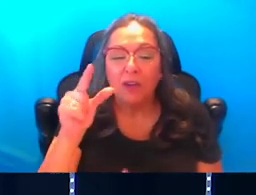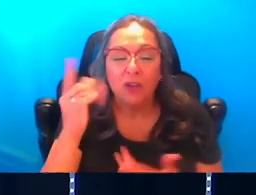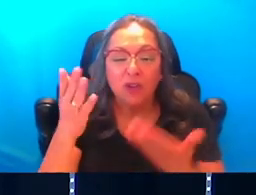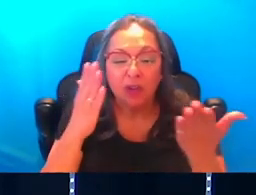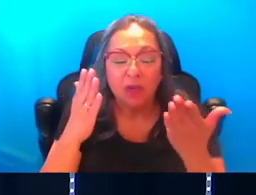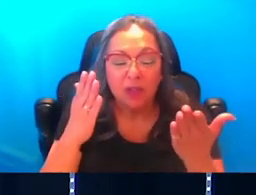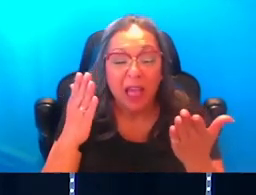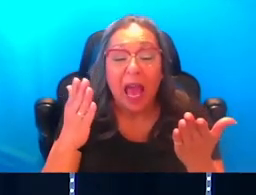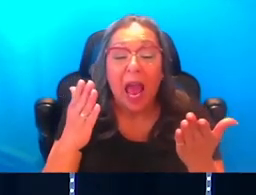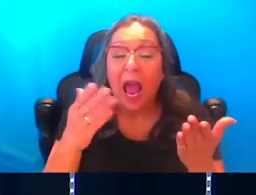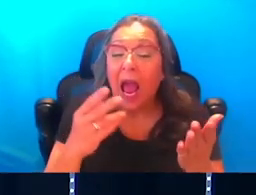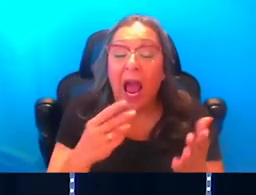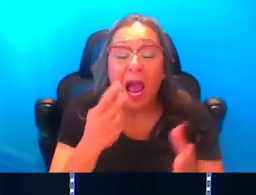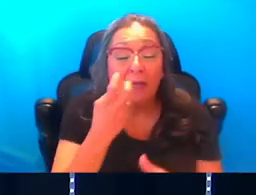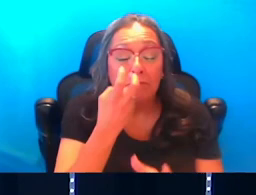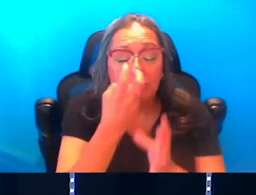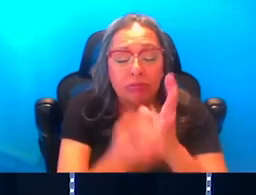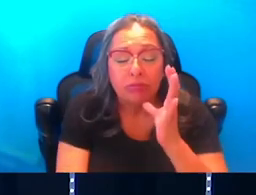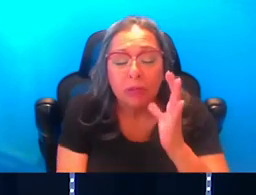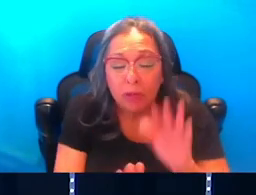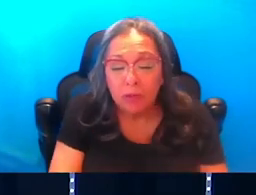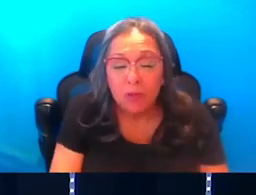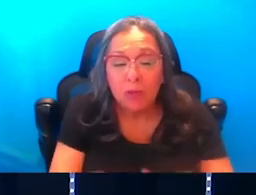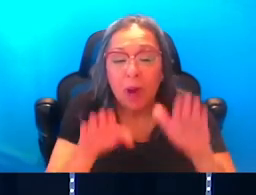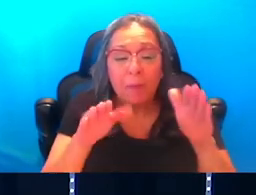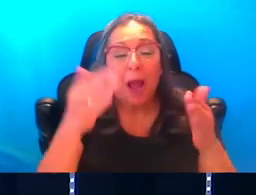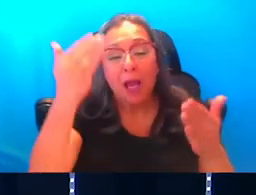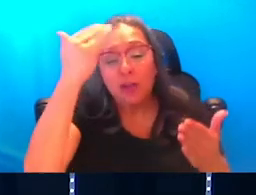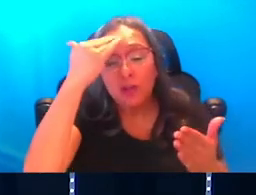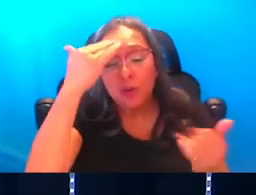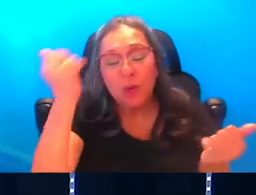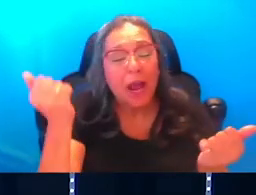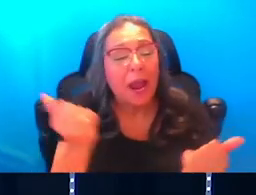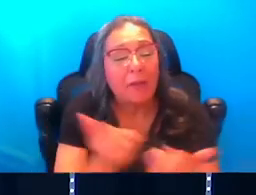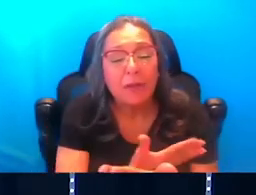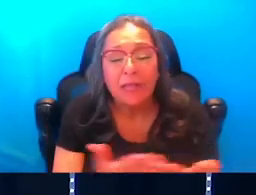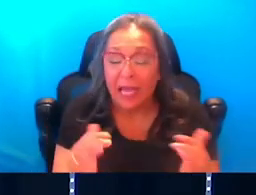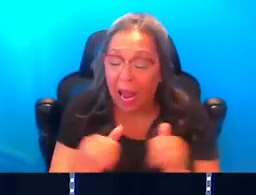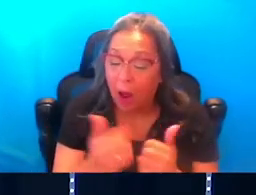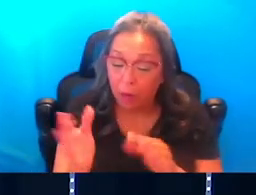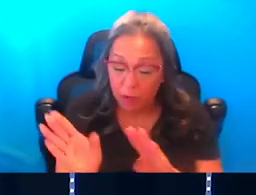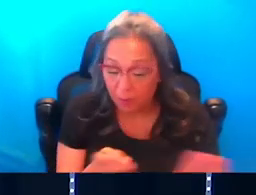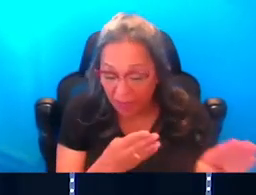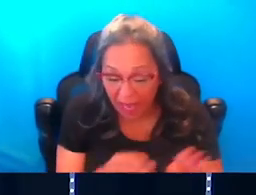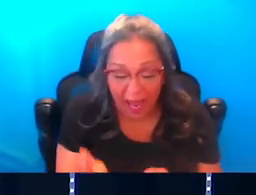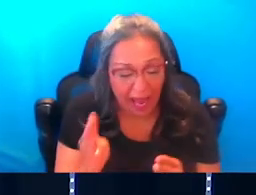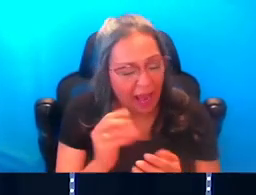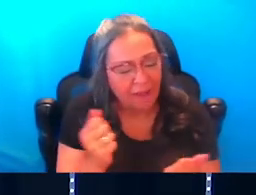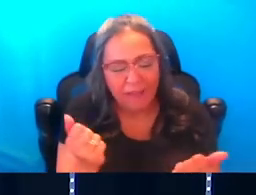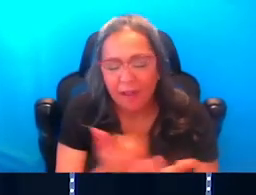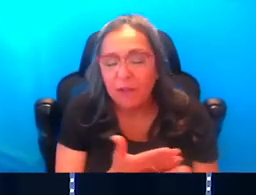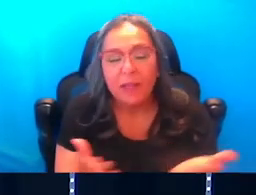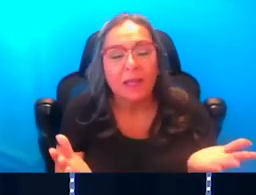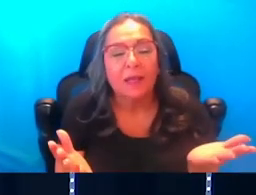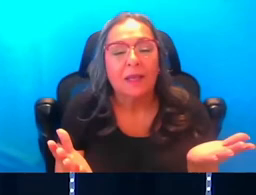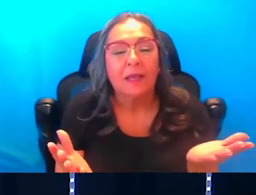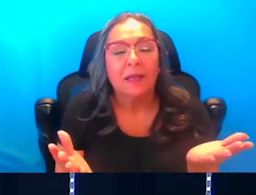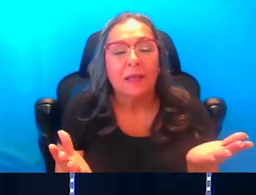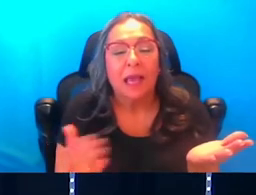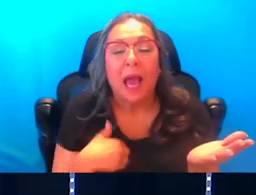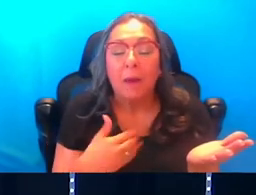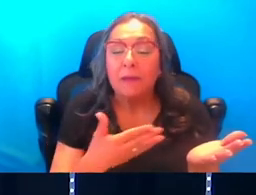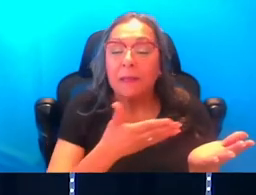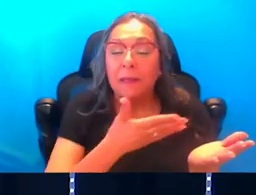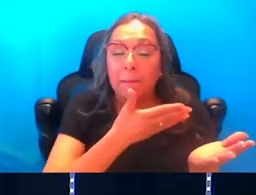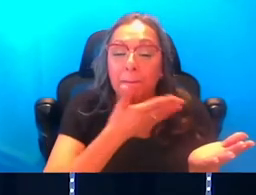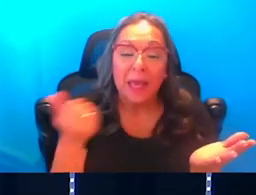up immersed in it all, right? Like, I had all the lingo totally down. I knew how I was supposed to behave. I had the whole thing. I was the best fake